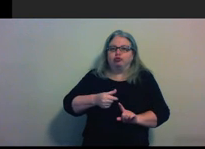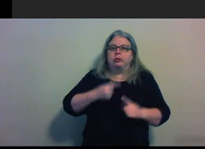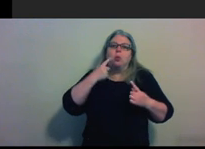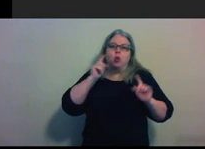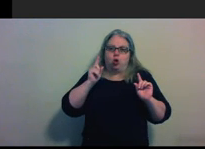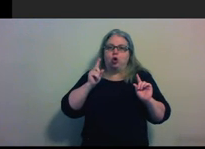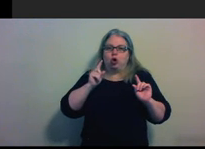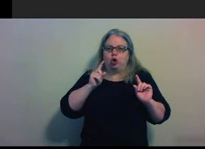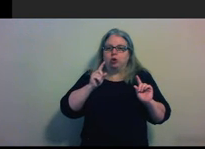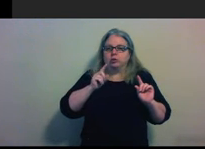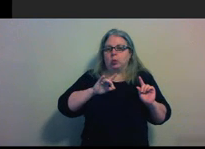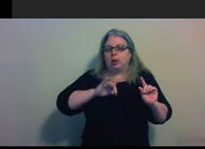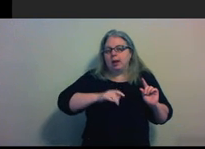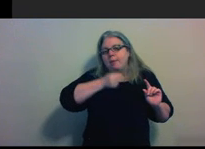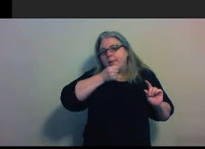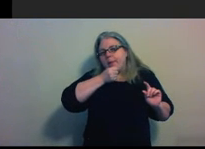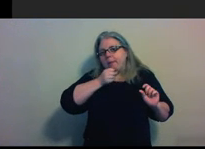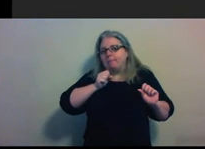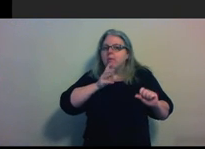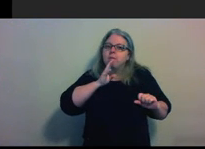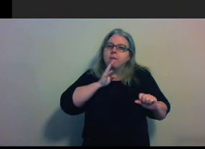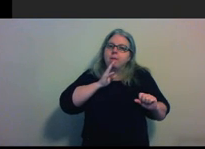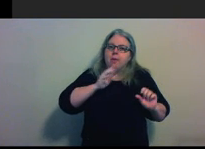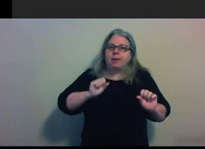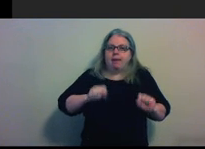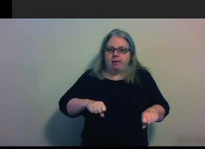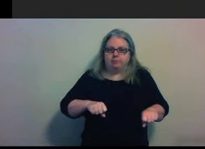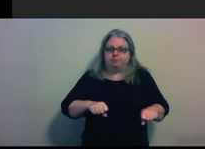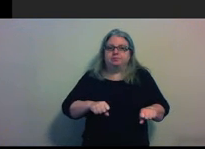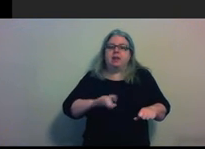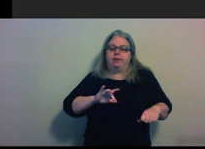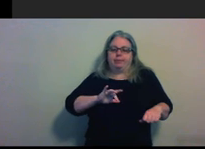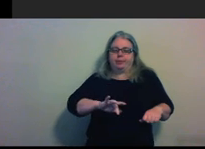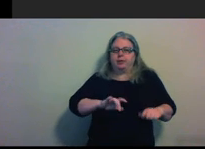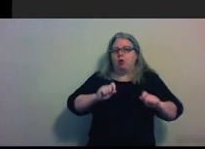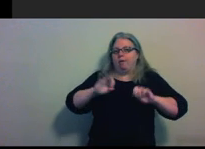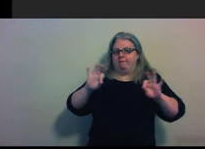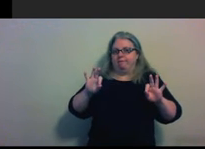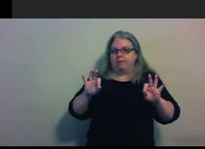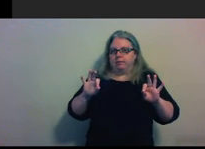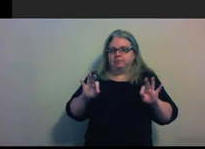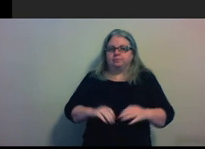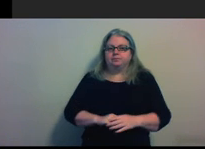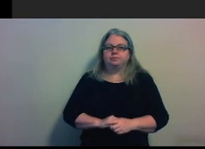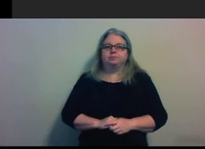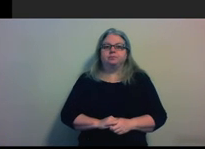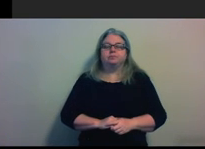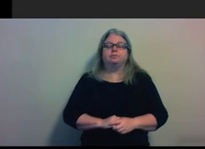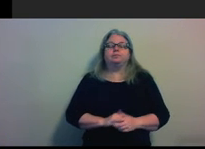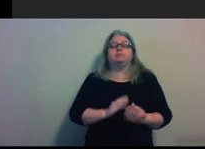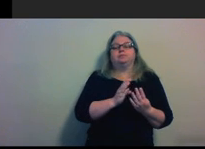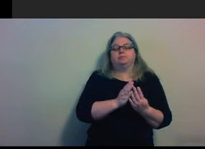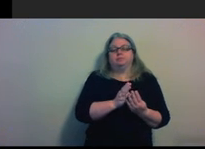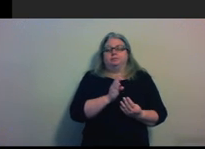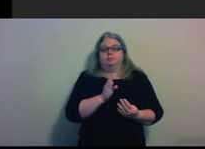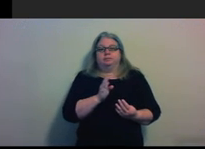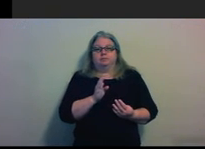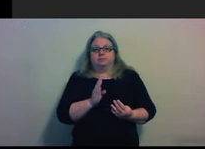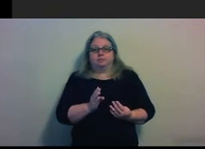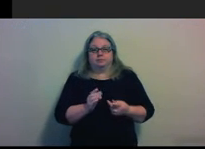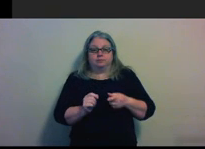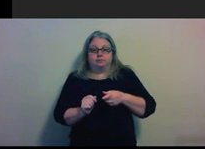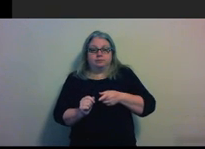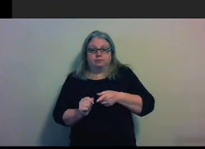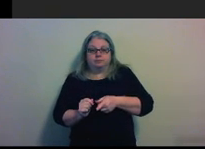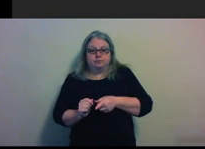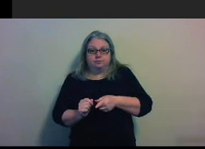green and working. And then if you're going to mute yourself, you would just click that back again. The icon to the right of the